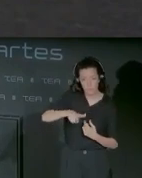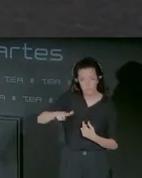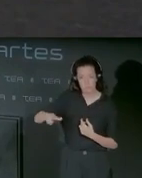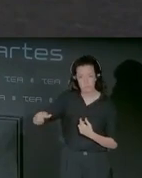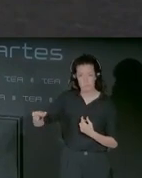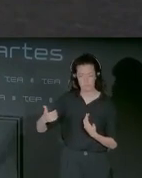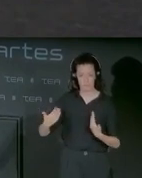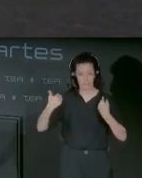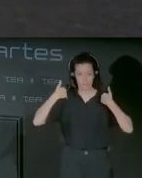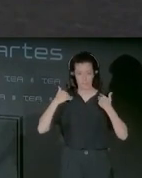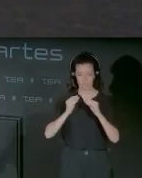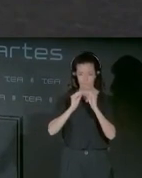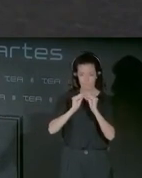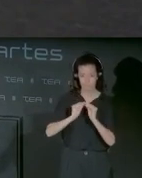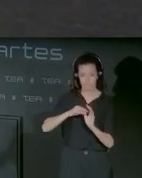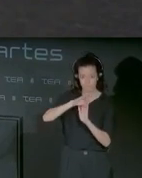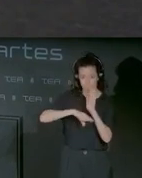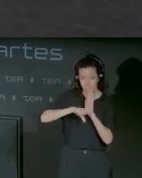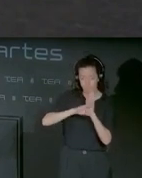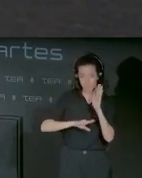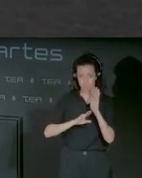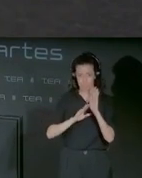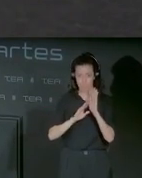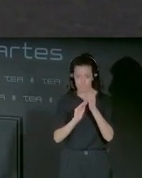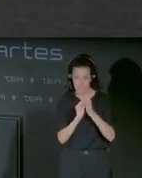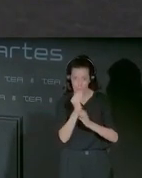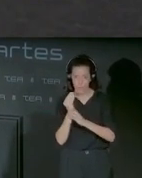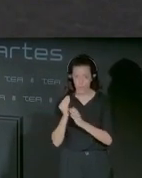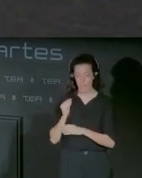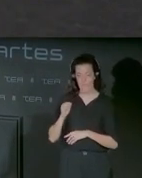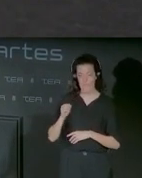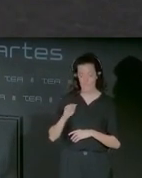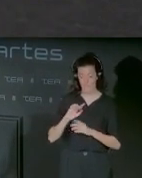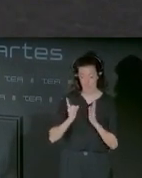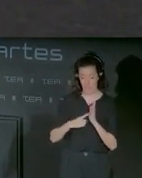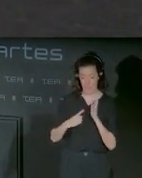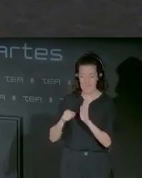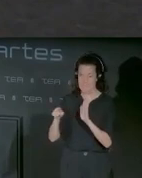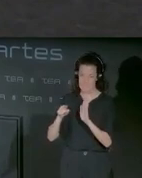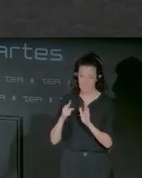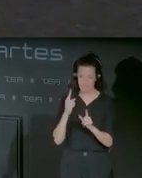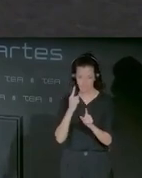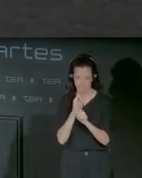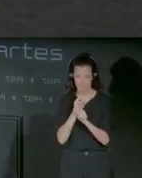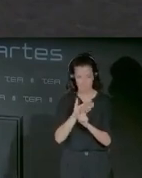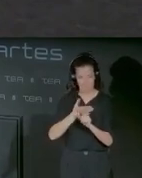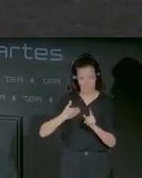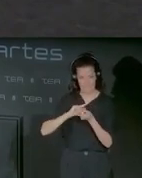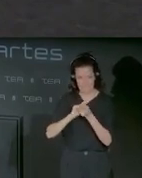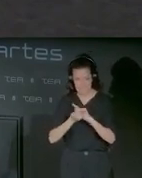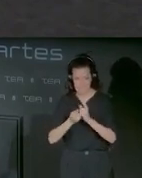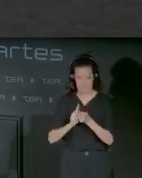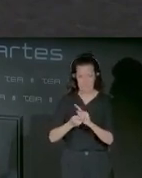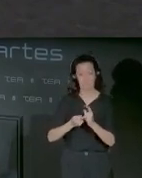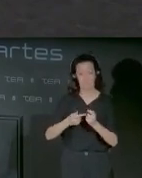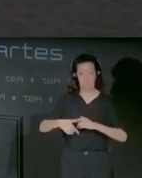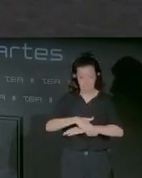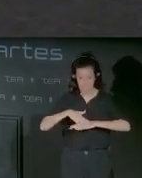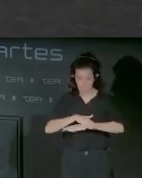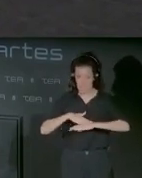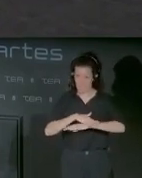objections about the law, and they asked for a meeting. They came to the ministry and they said, like, we're trying this for a long time to get